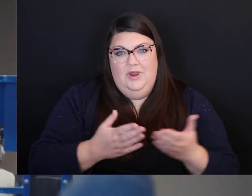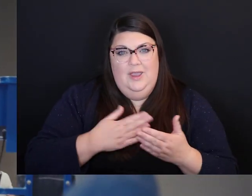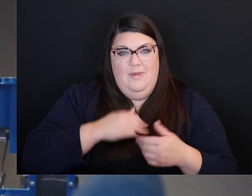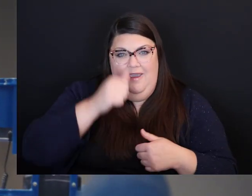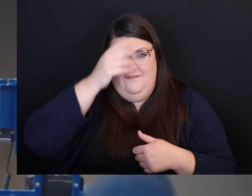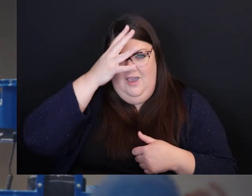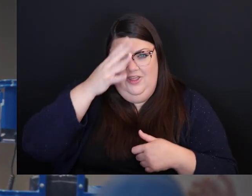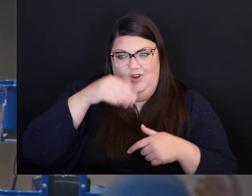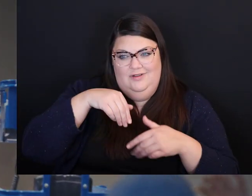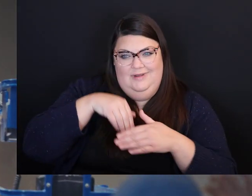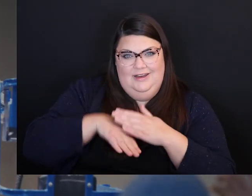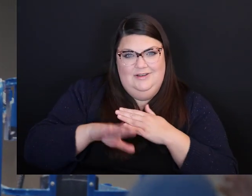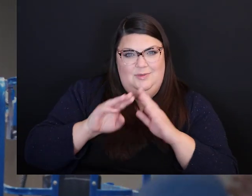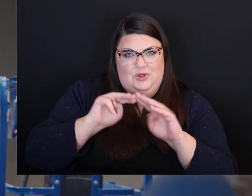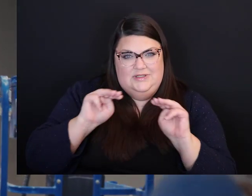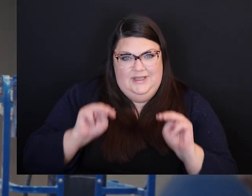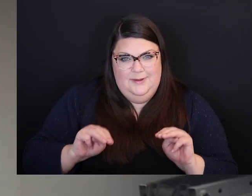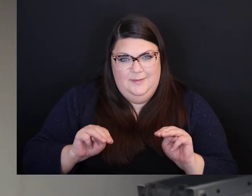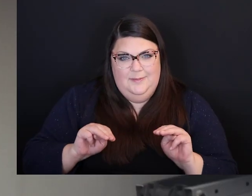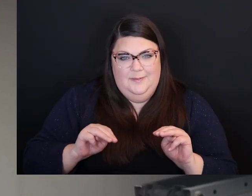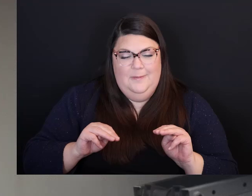father into the museum,